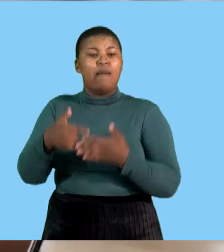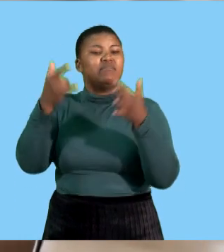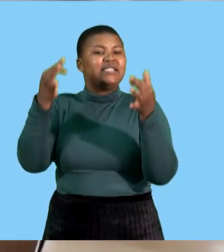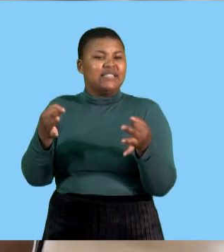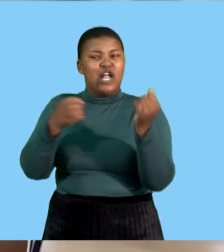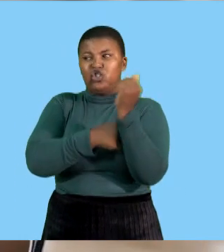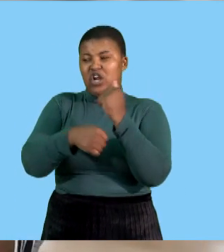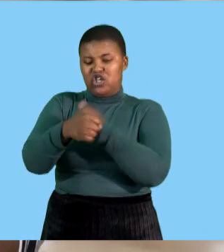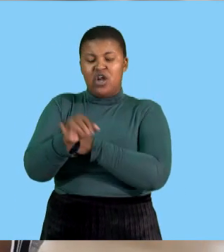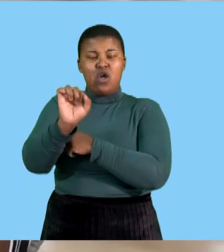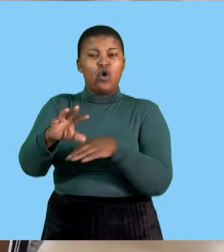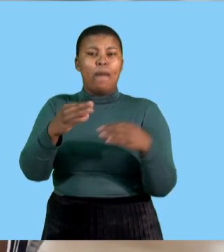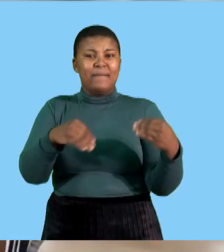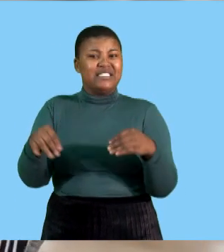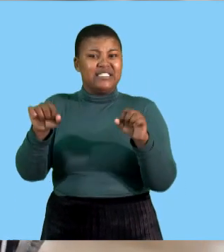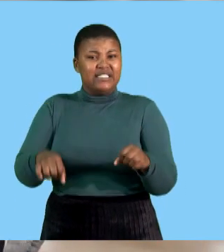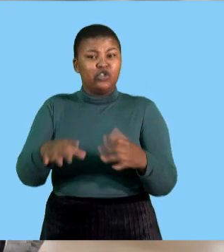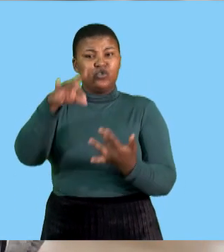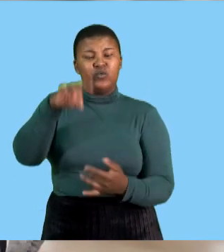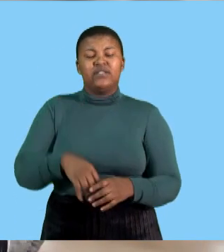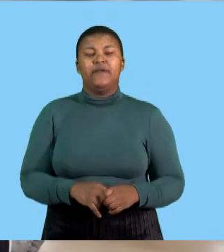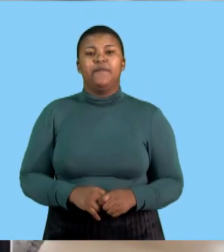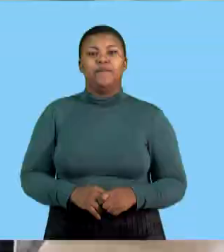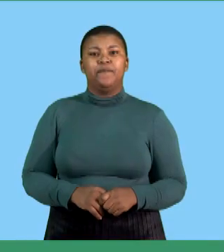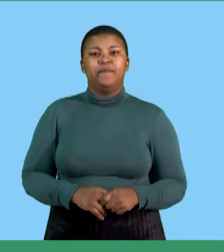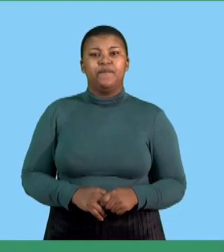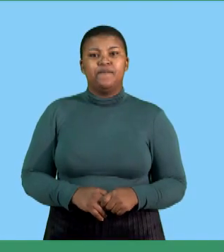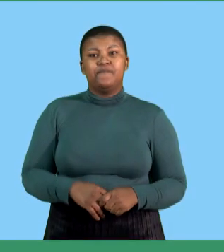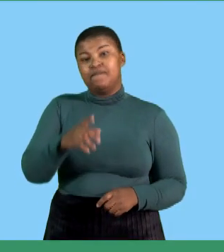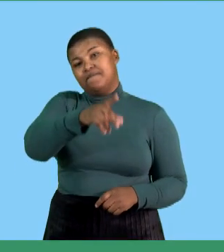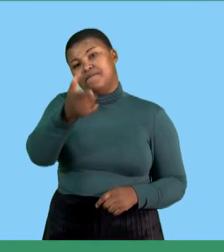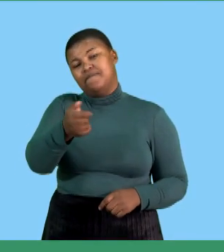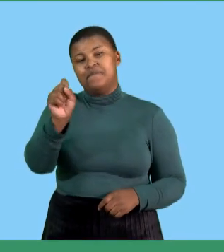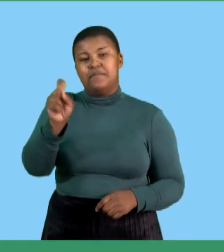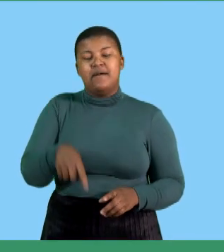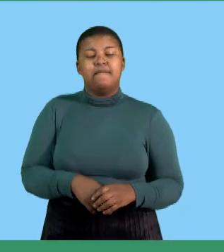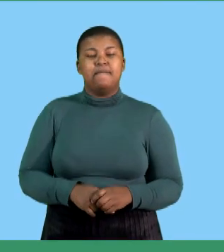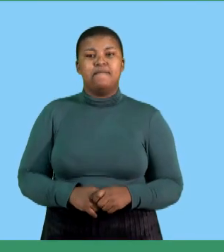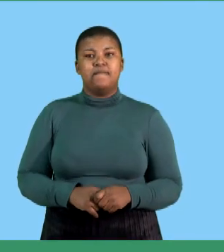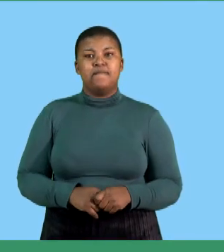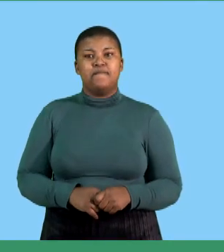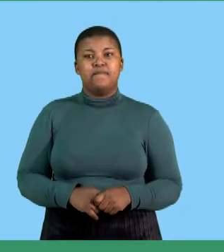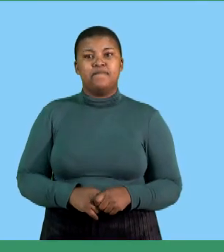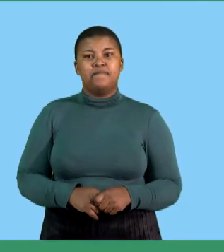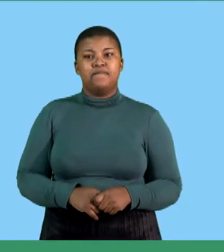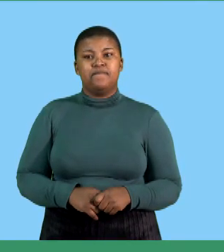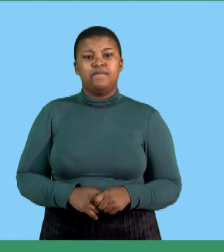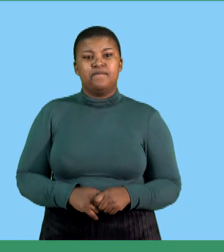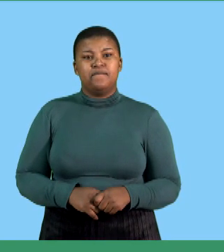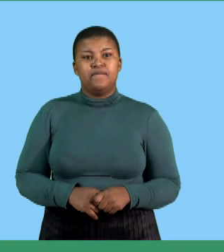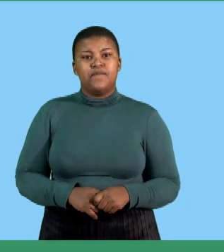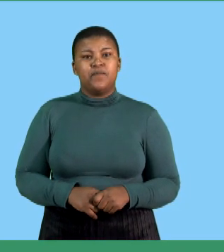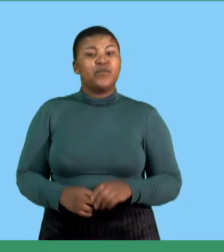on the structure of the business that you are choosing. Then we're going to the second part of it, which is the different types of